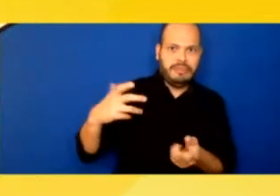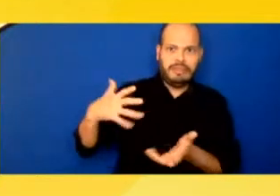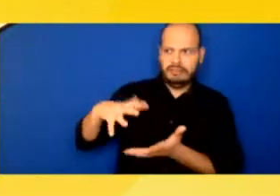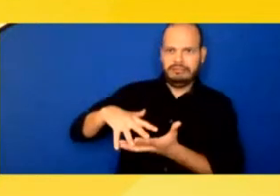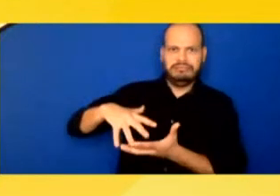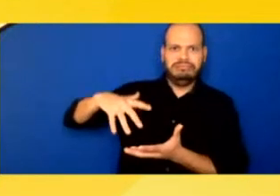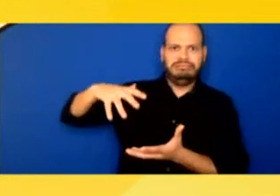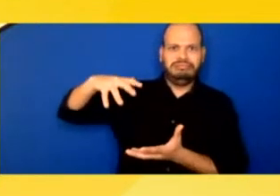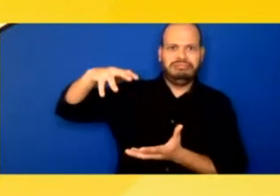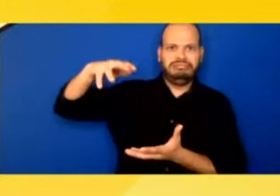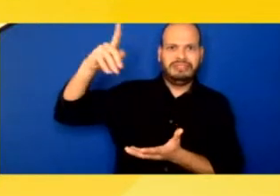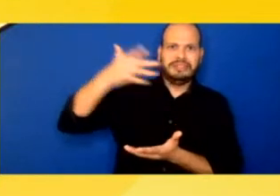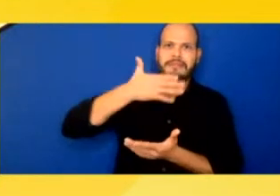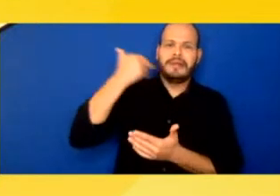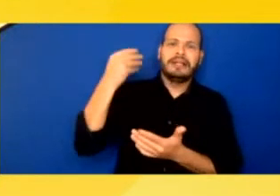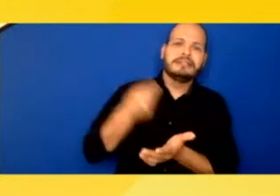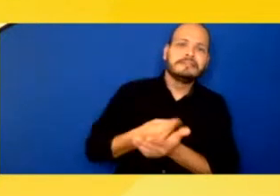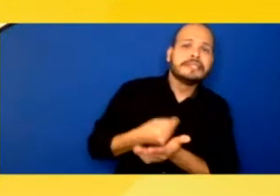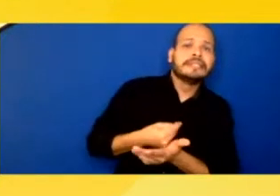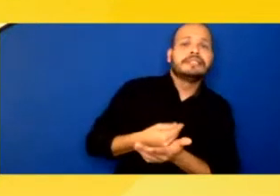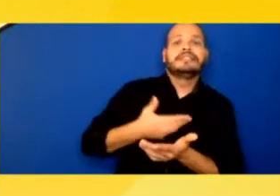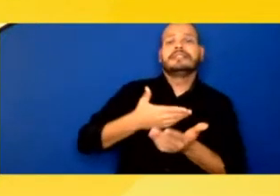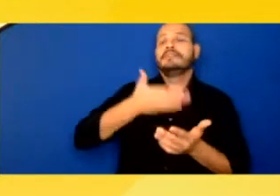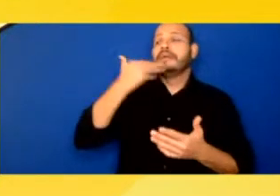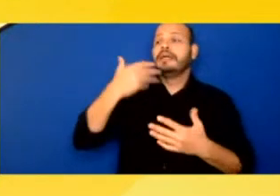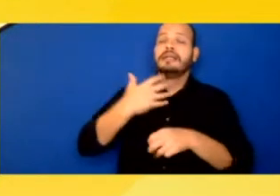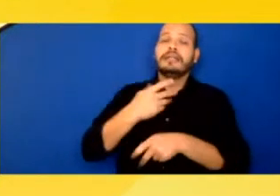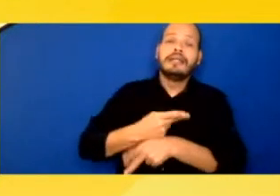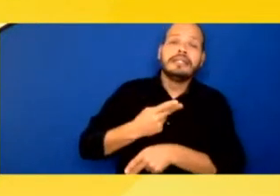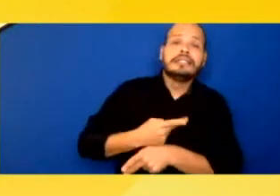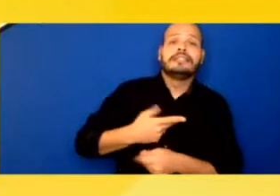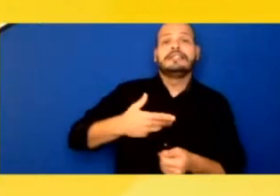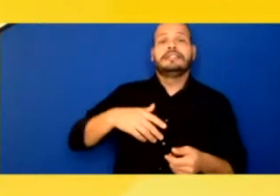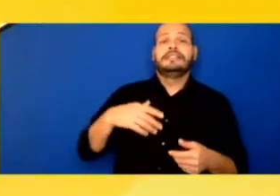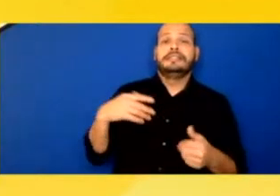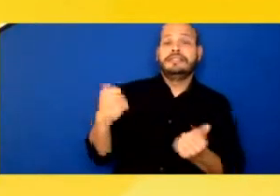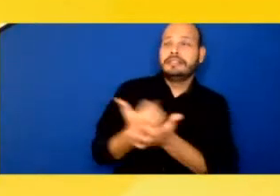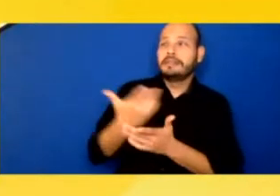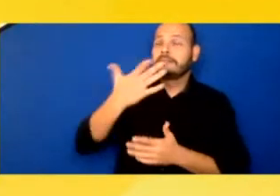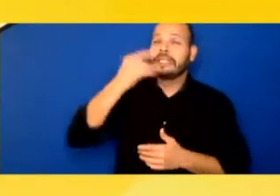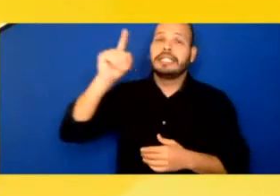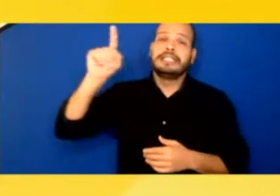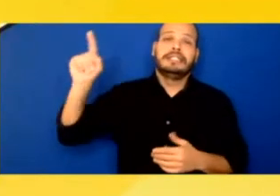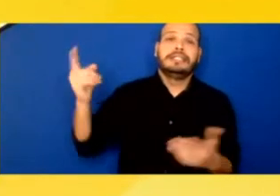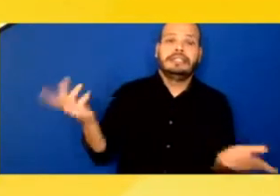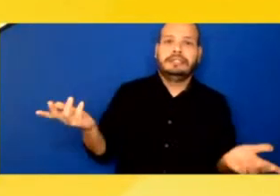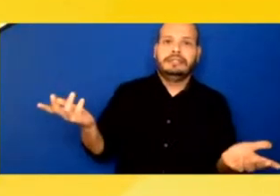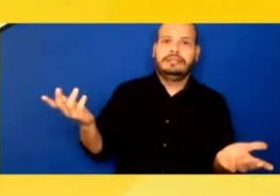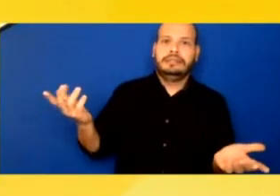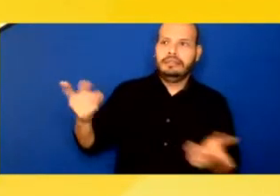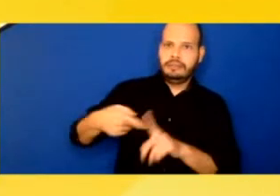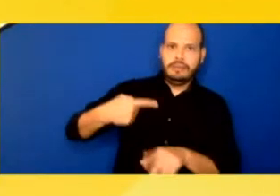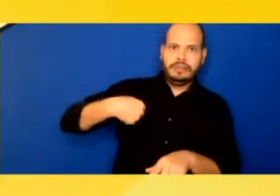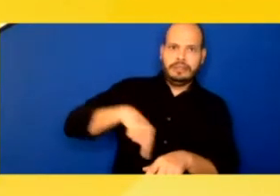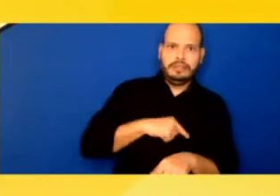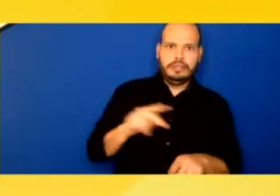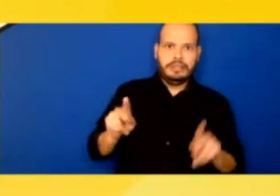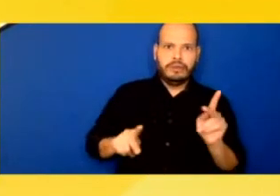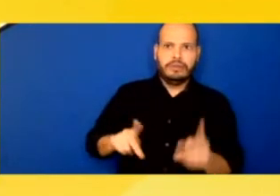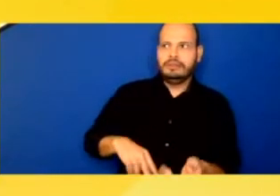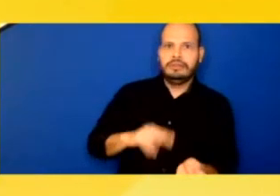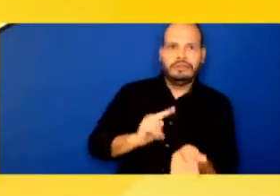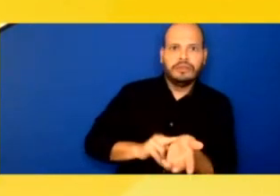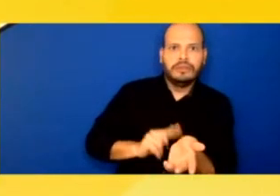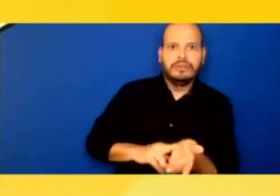give folks sick leave and unemployment and essential workers. All they said was, we'll guarantee you testing, but we won't guarantee